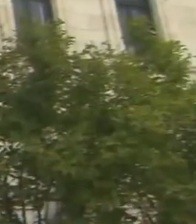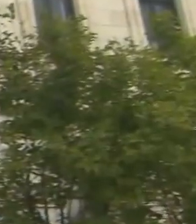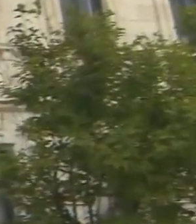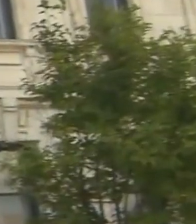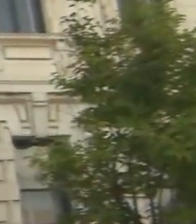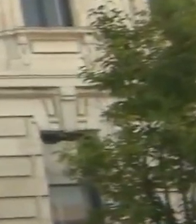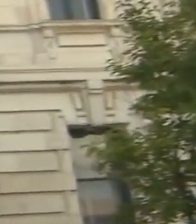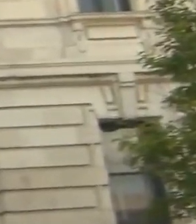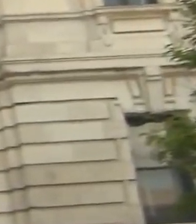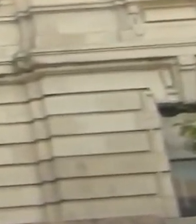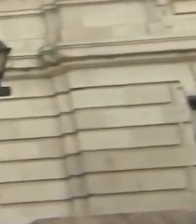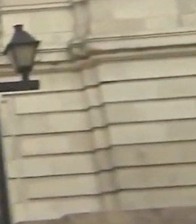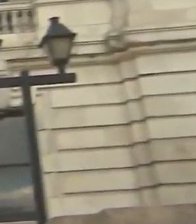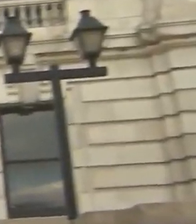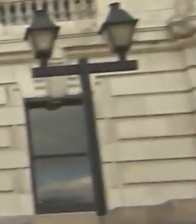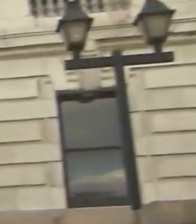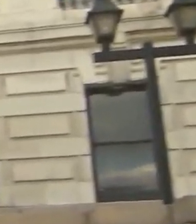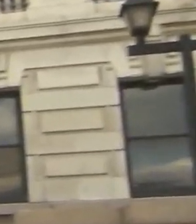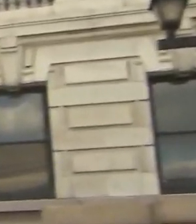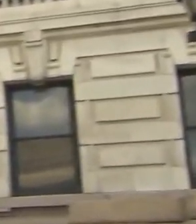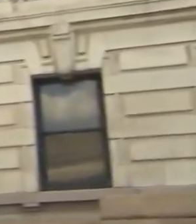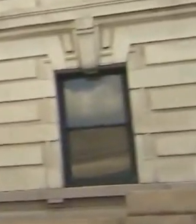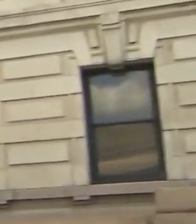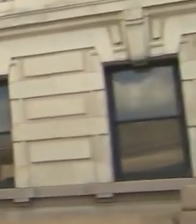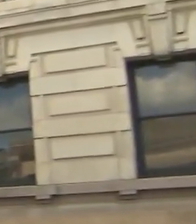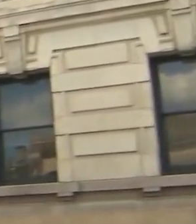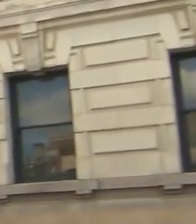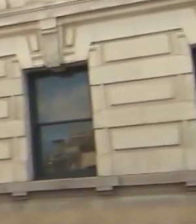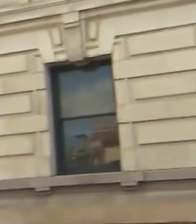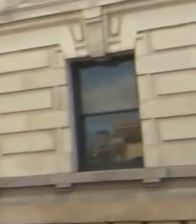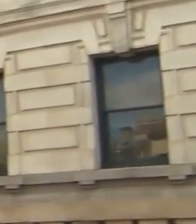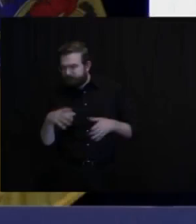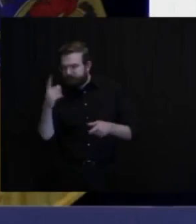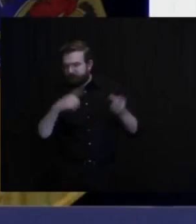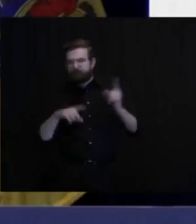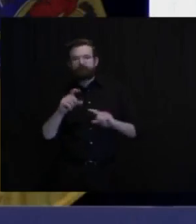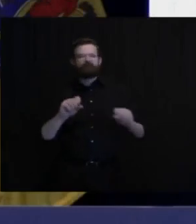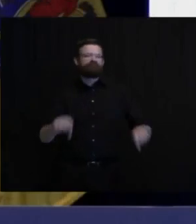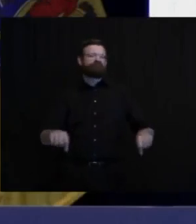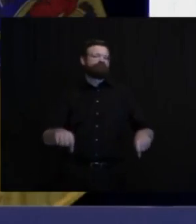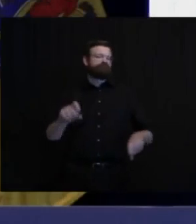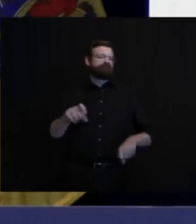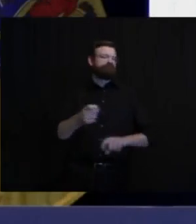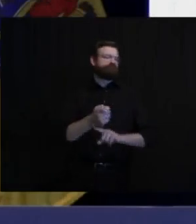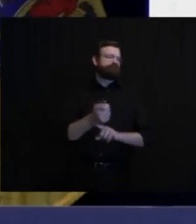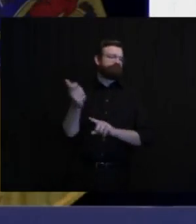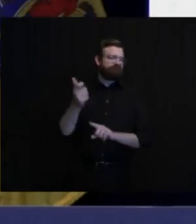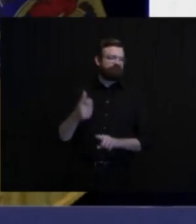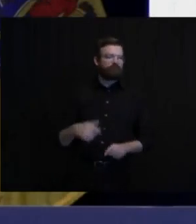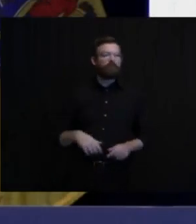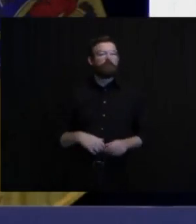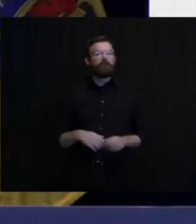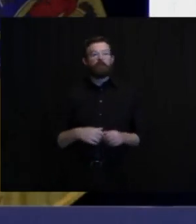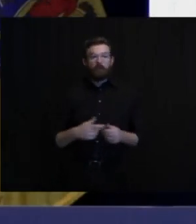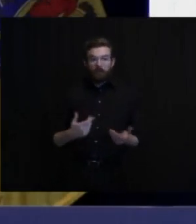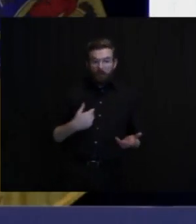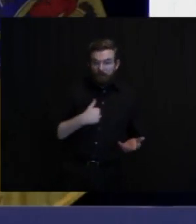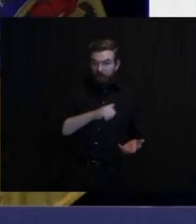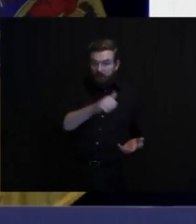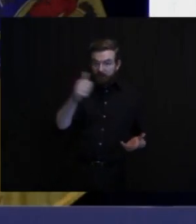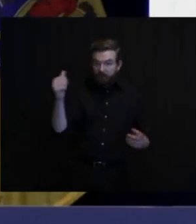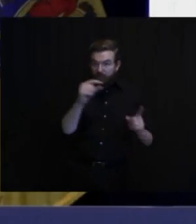support behind a bill that will retire the term, replacing it with county commissioner. I promise you, we're open